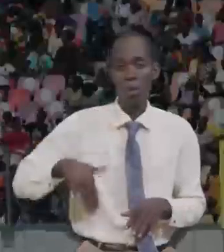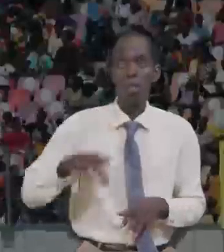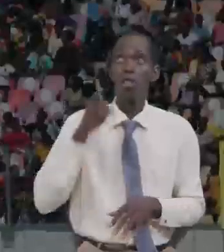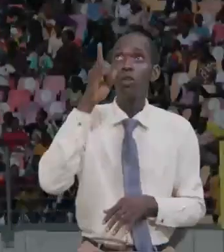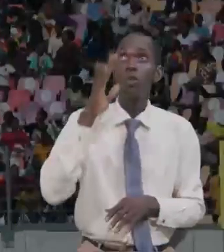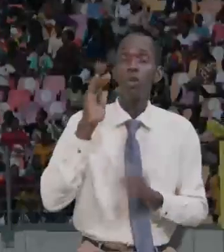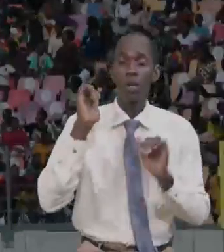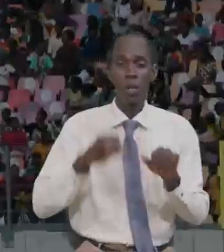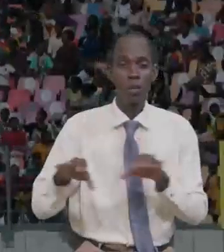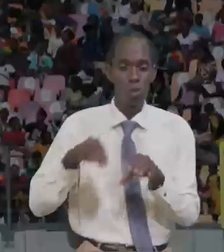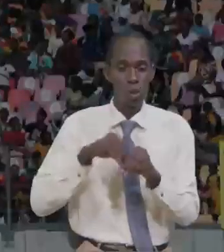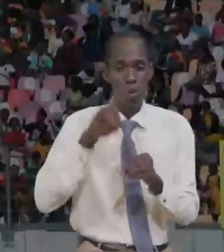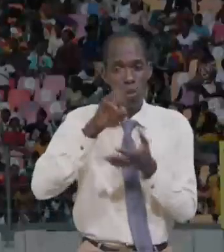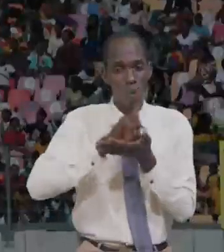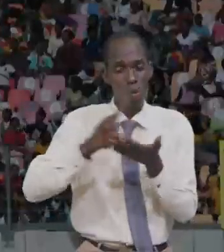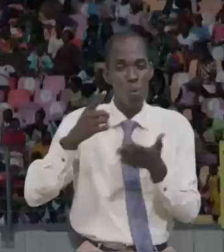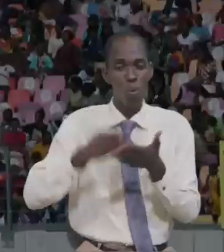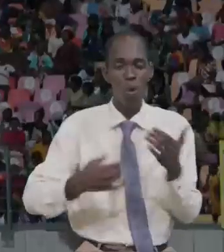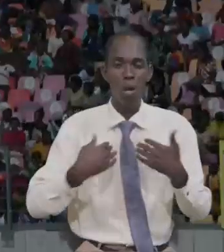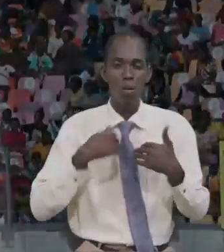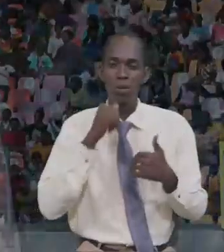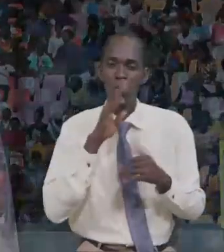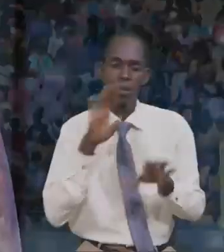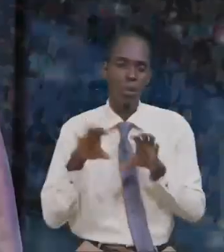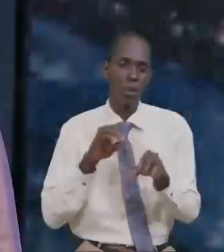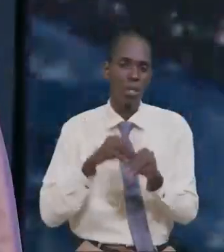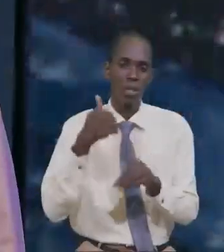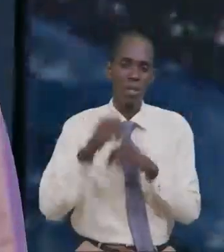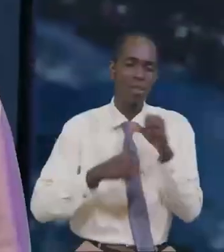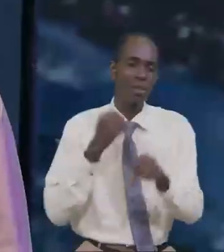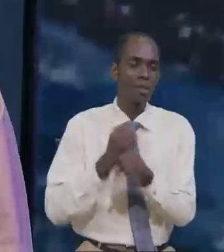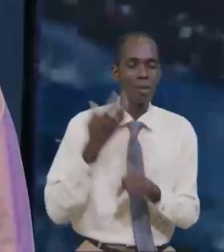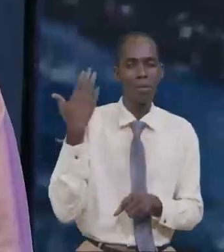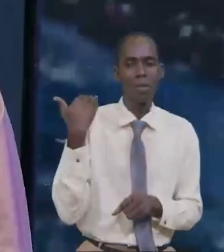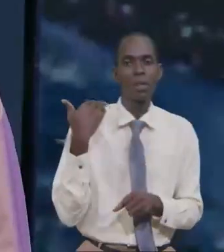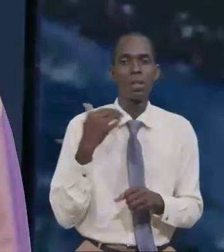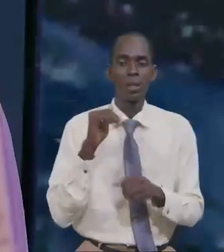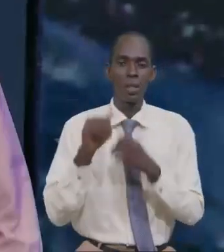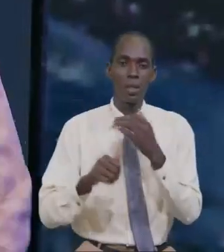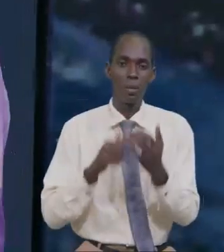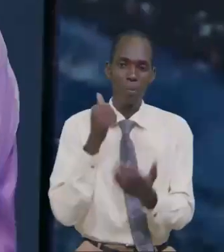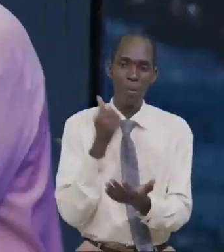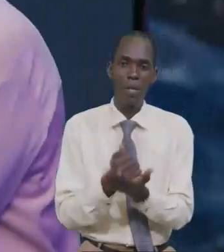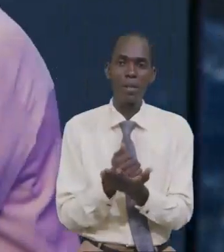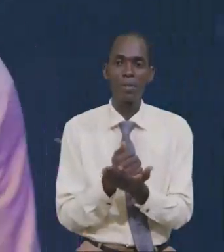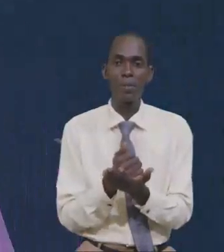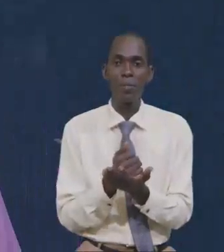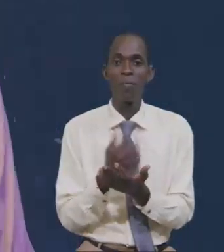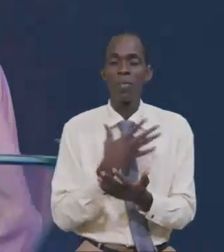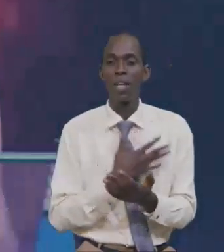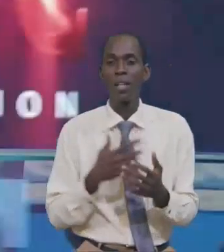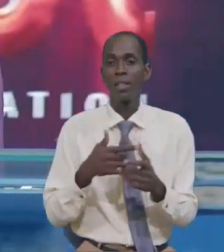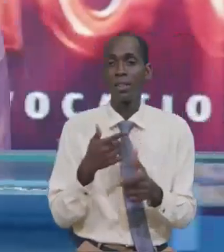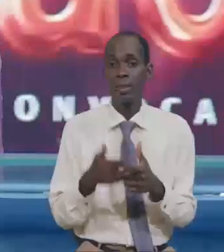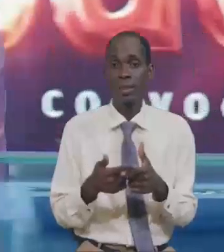Amen. And then perseverance, that's what we call stickability. Stickability. You stick to